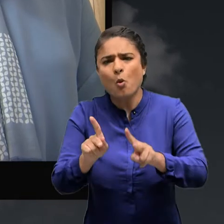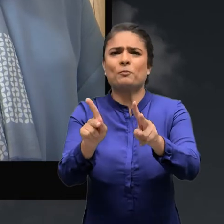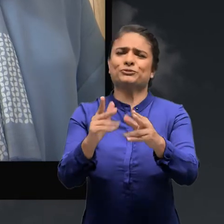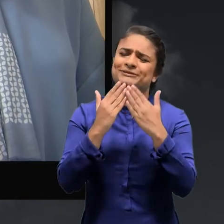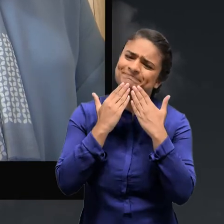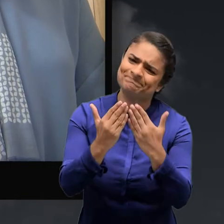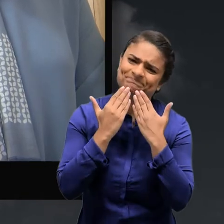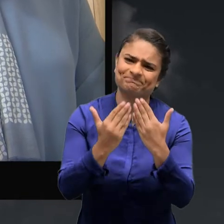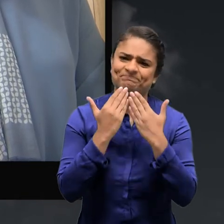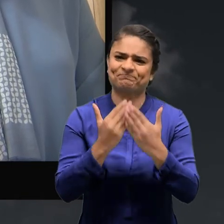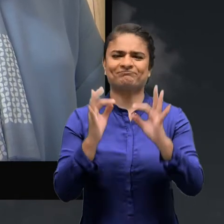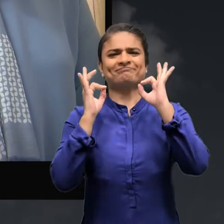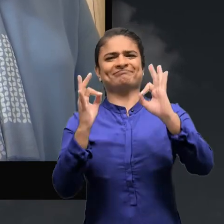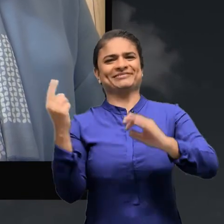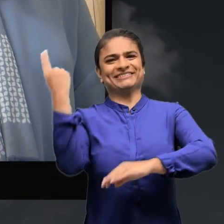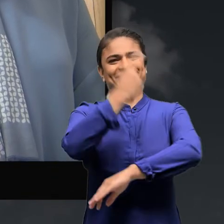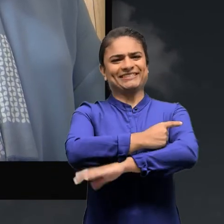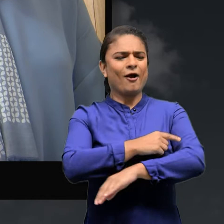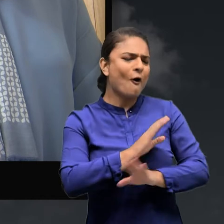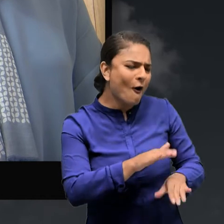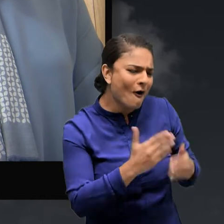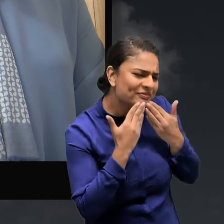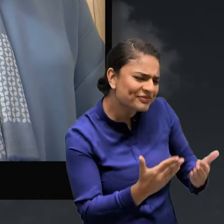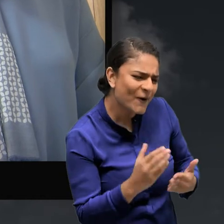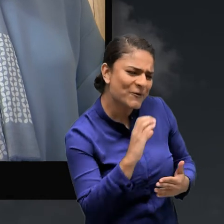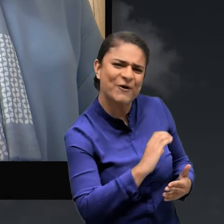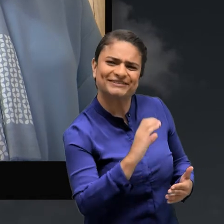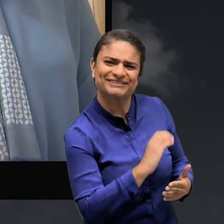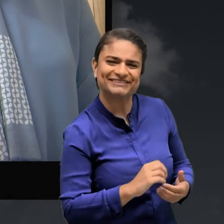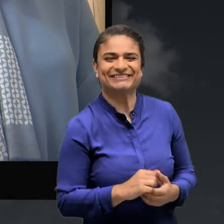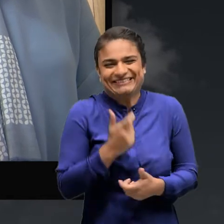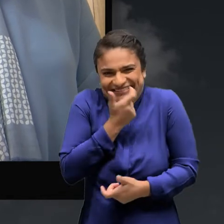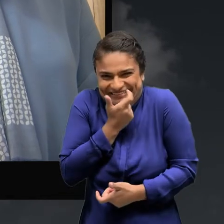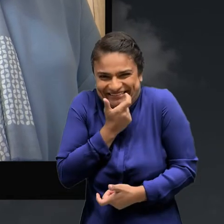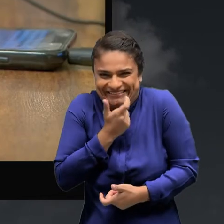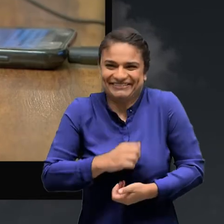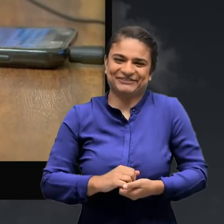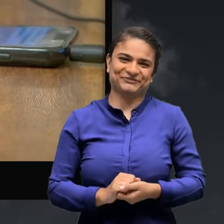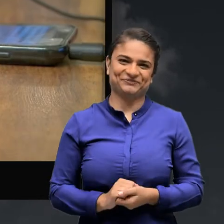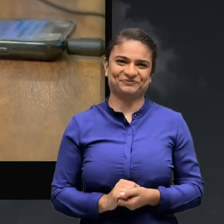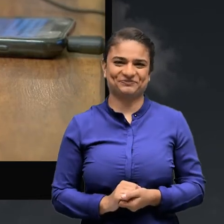opportunity once again. Have a great day. Thank you,